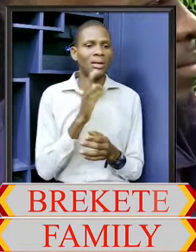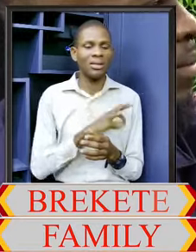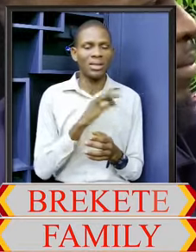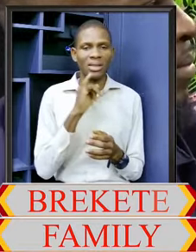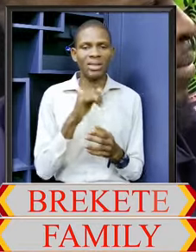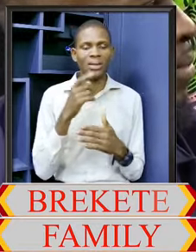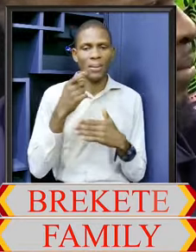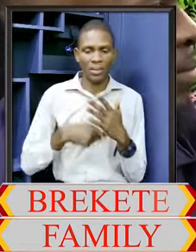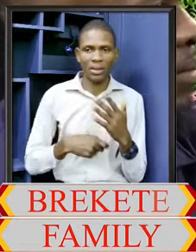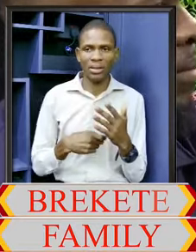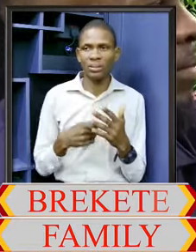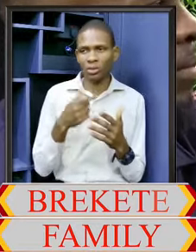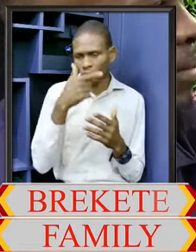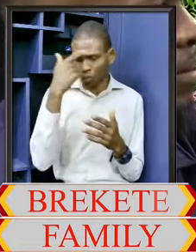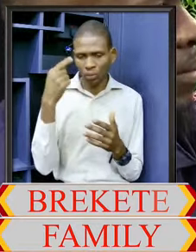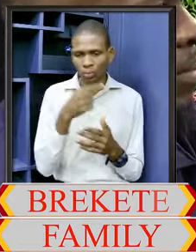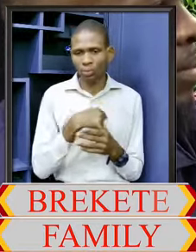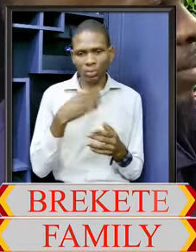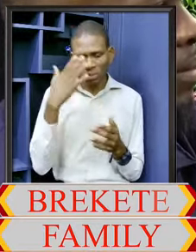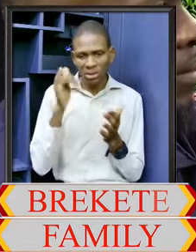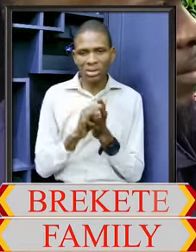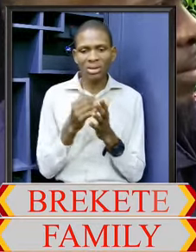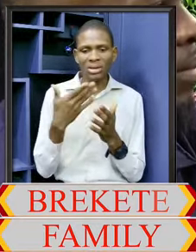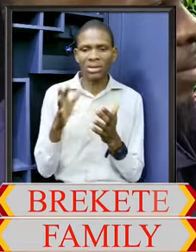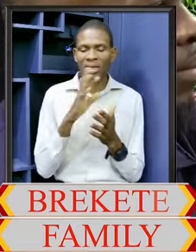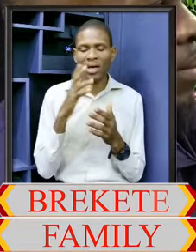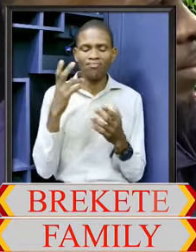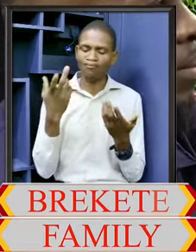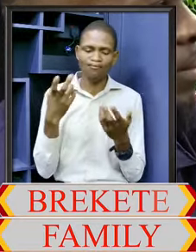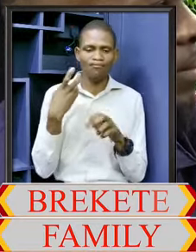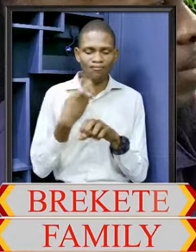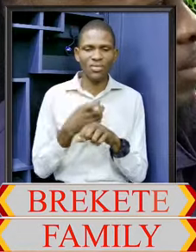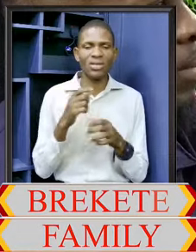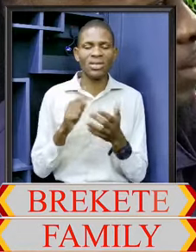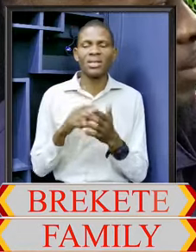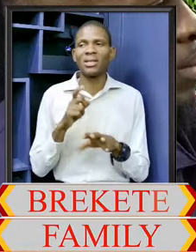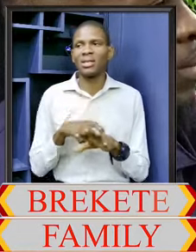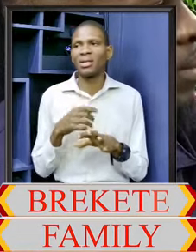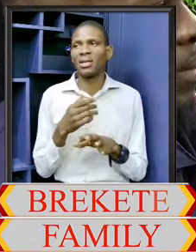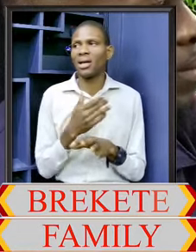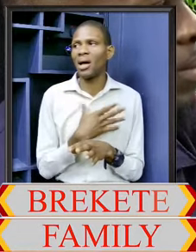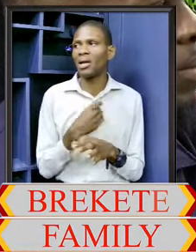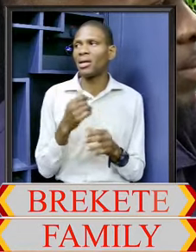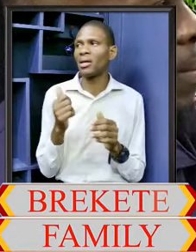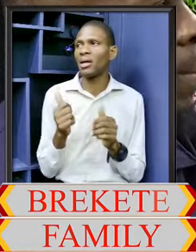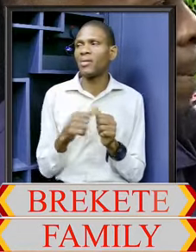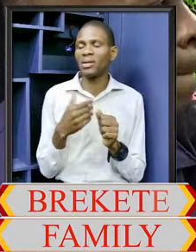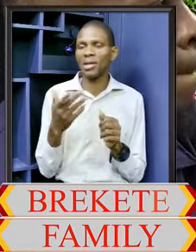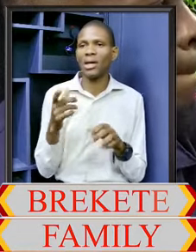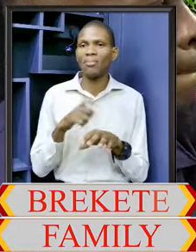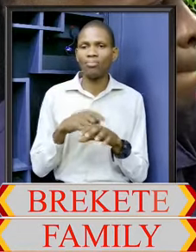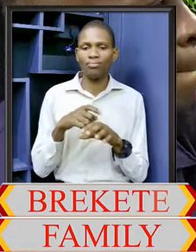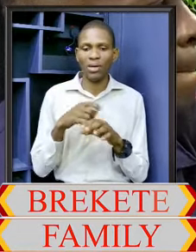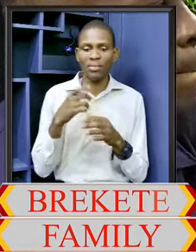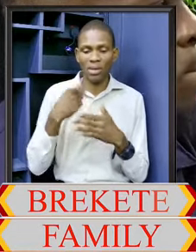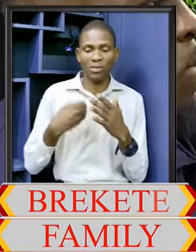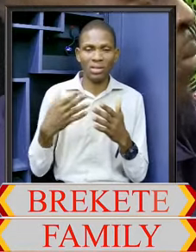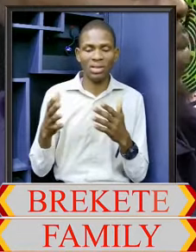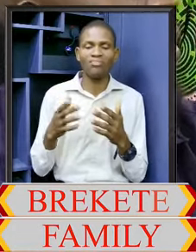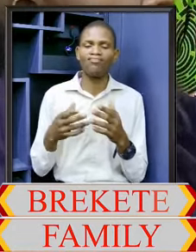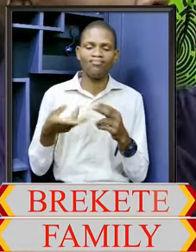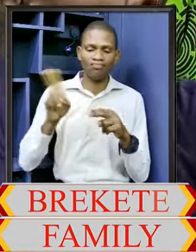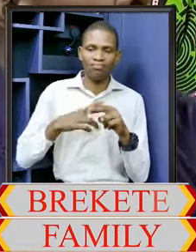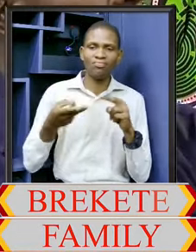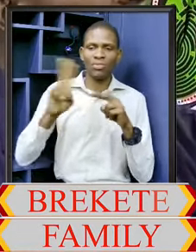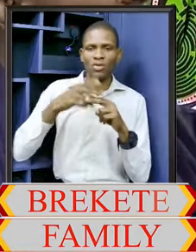now, price. Because we know, say, things are very difficult now. And every time, price of things, they always add.